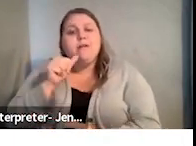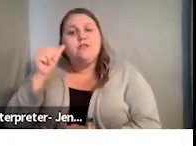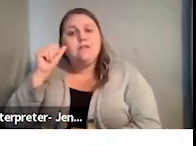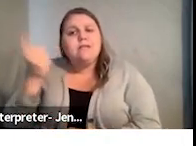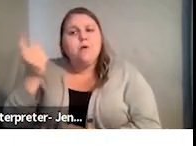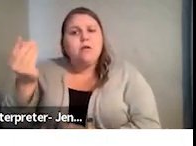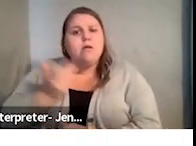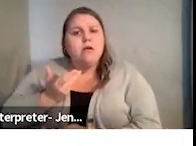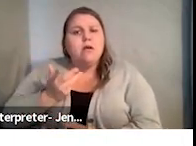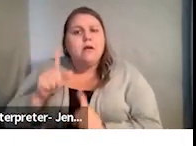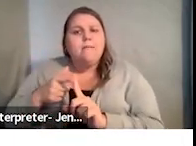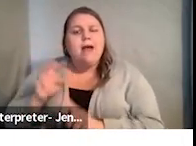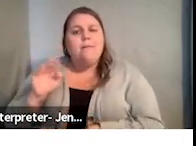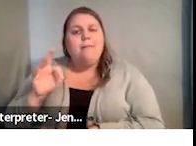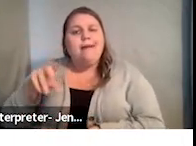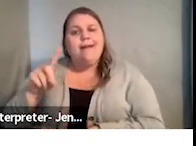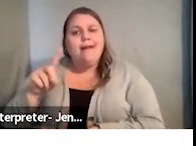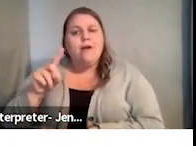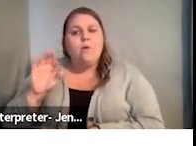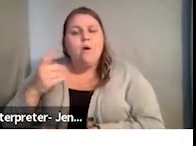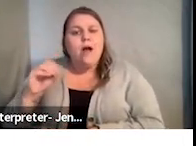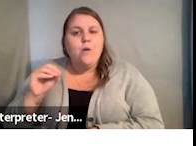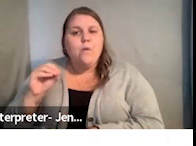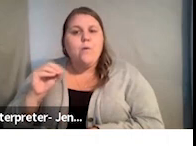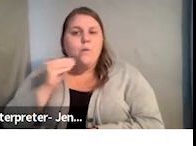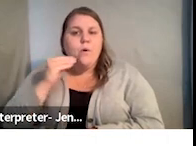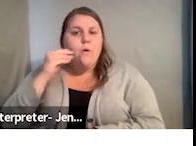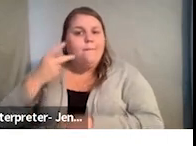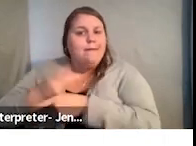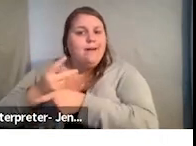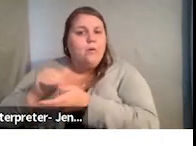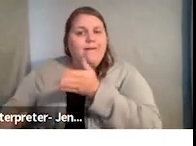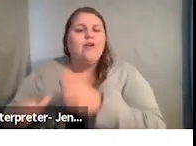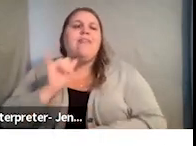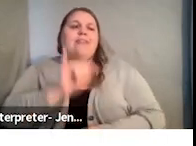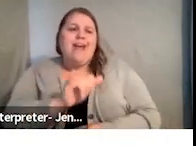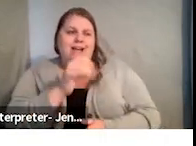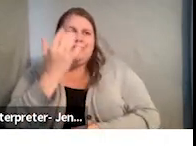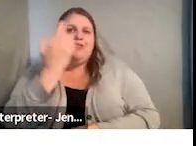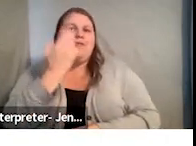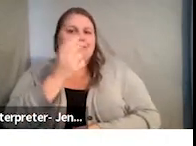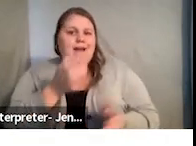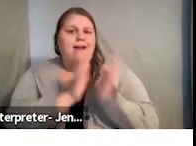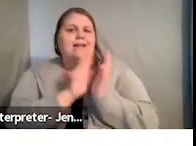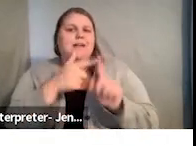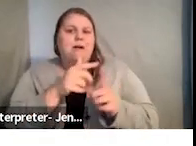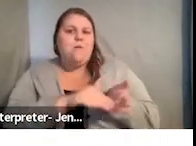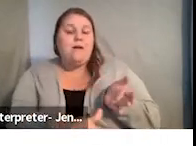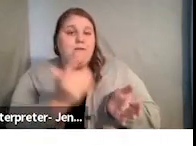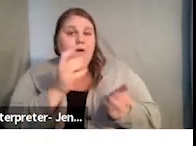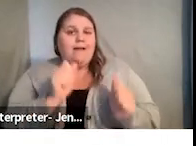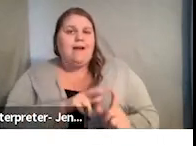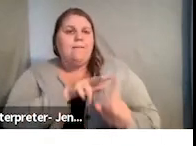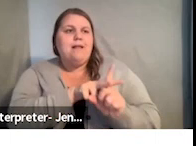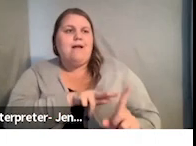home care waiver they should also apply for. Okay. Correct. Yes. That's why I said waiver of any sort, because certainly they could apply for